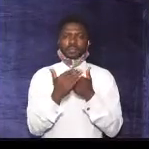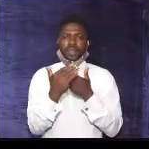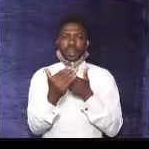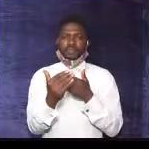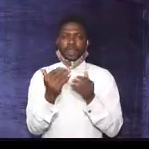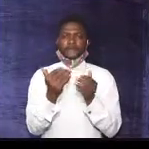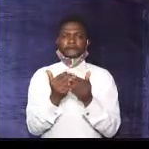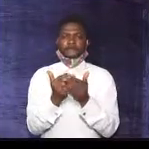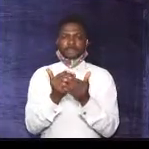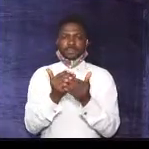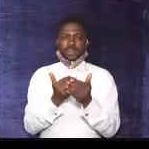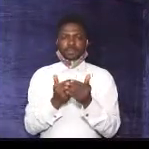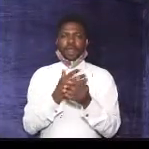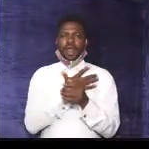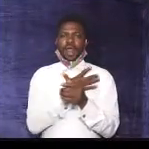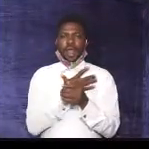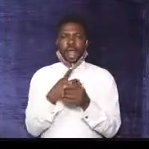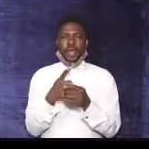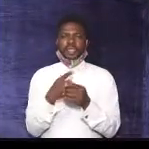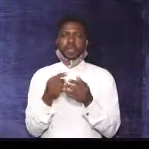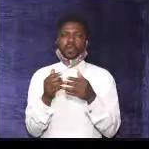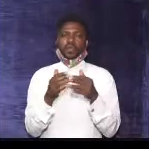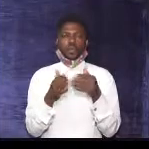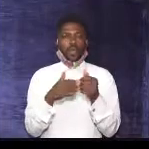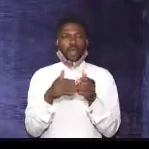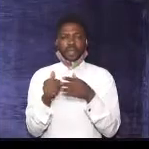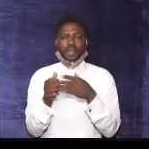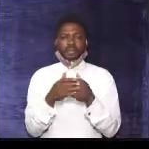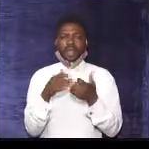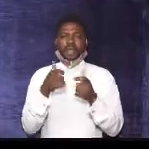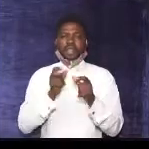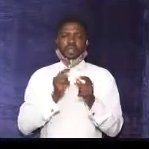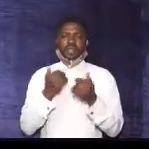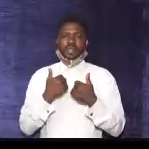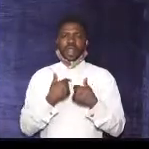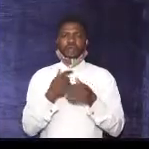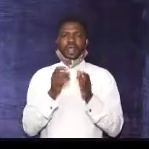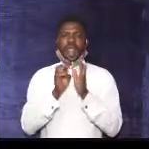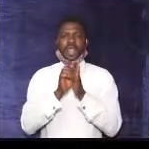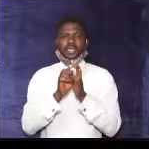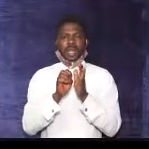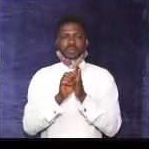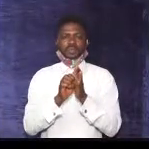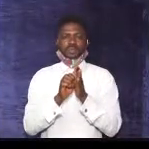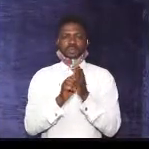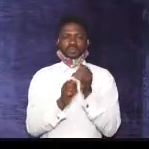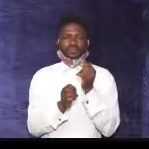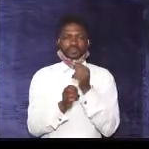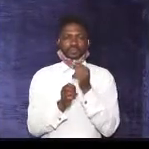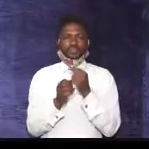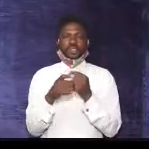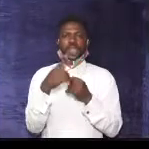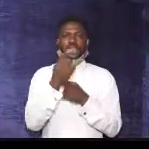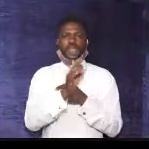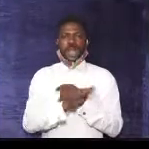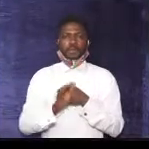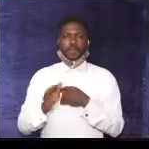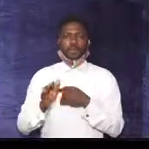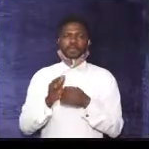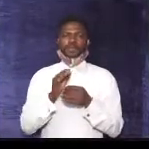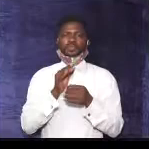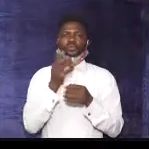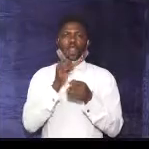while, after, before, and whenever. Let's have examples.